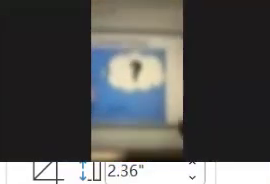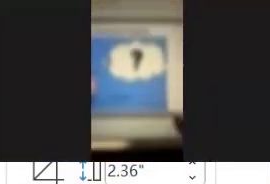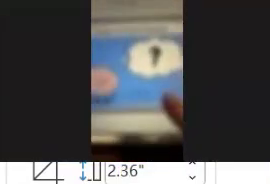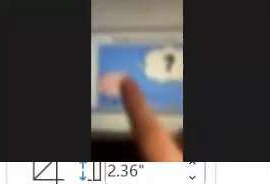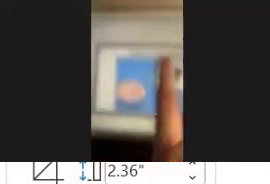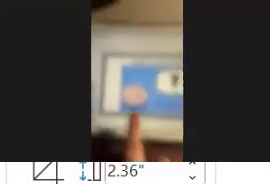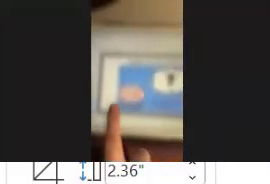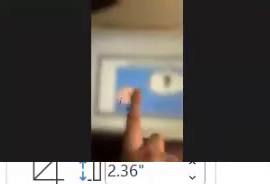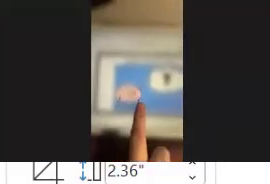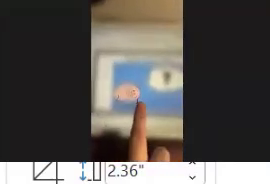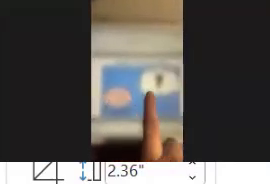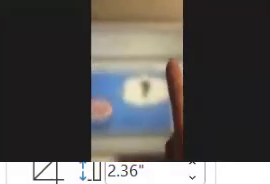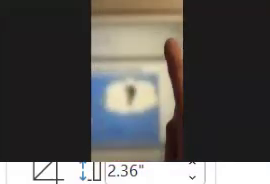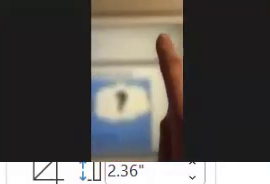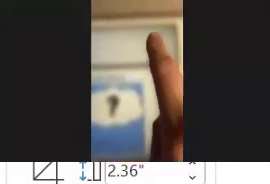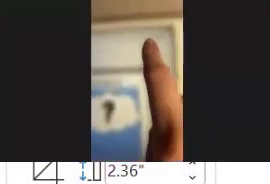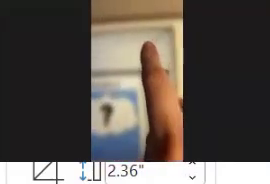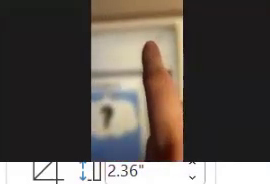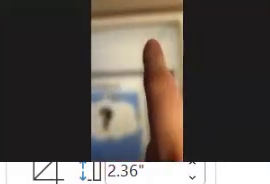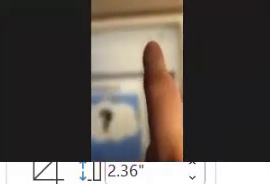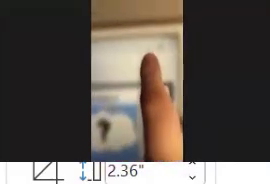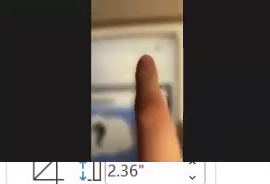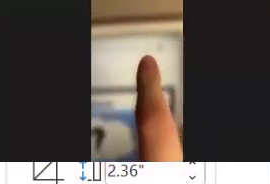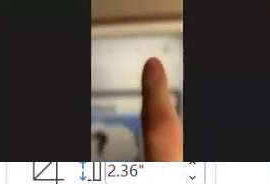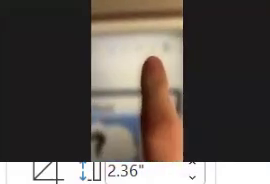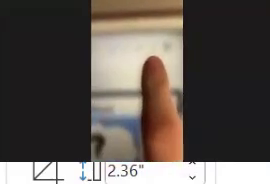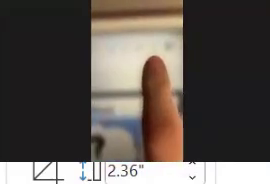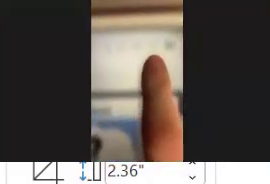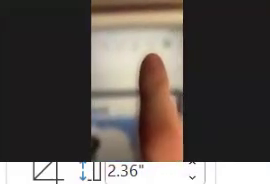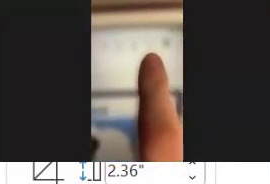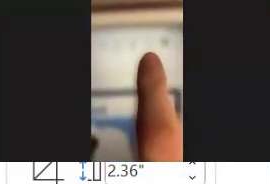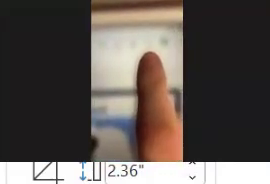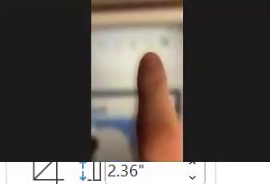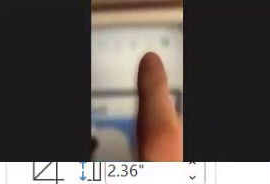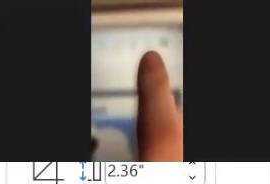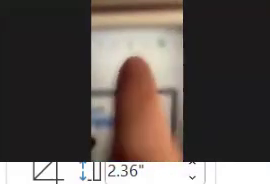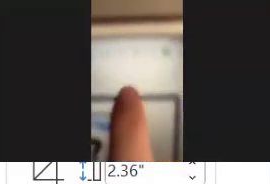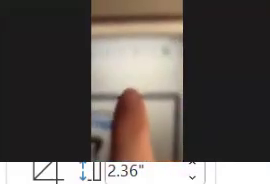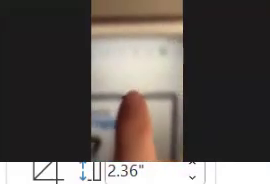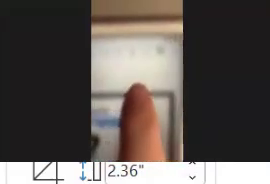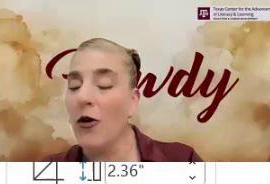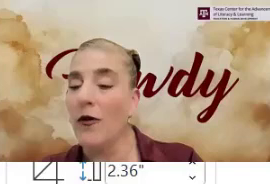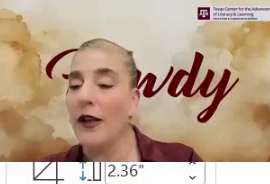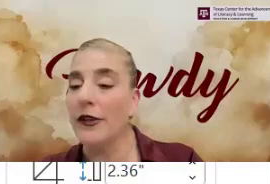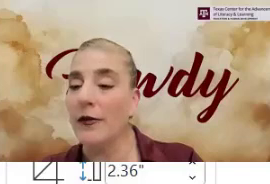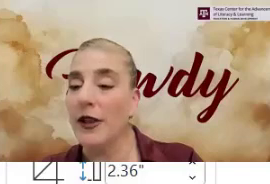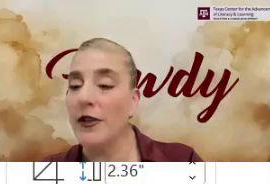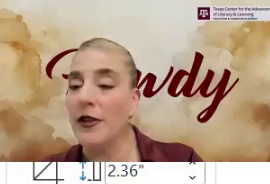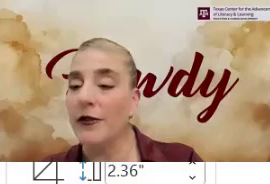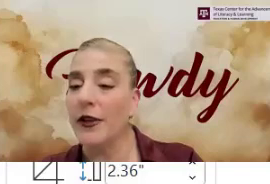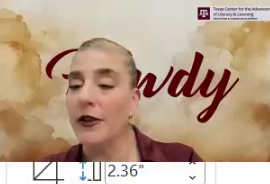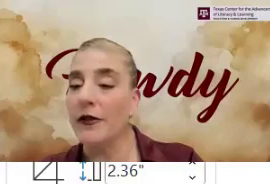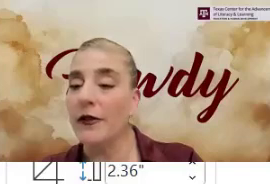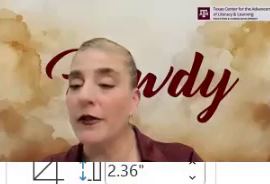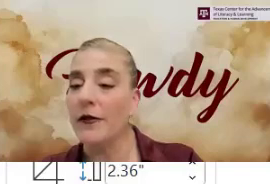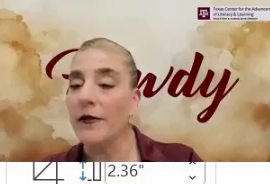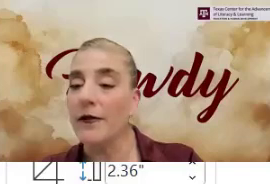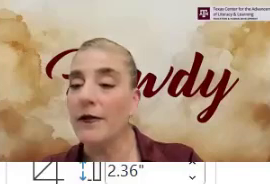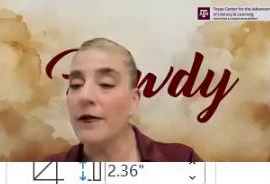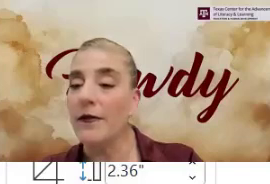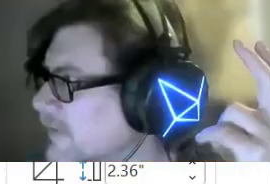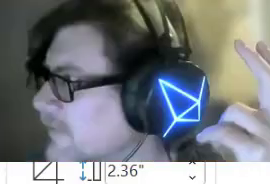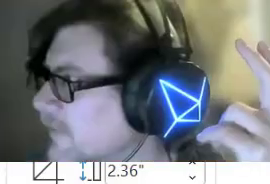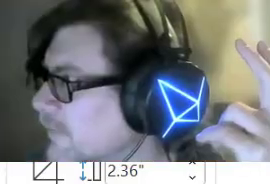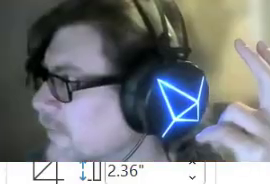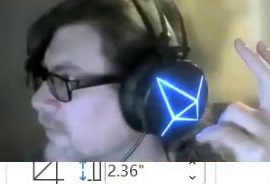actually. All right, so for example, here's an image. That's the plus sign Oh, up there. that's different. Unfortunately, that's